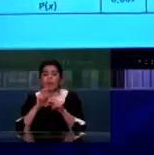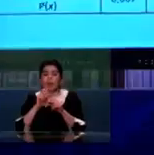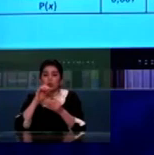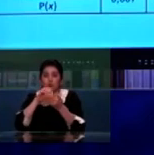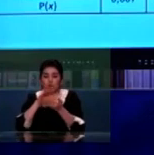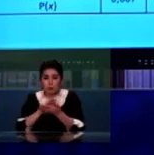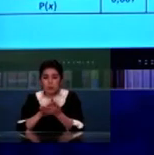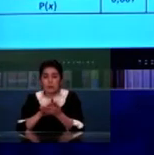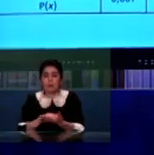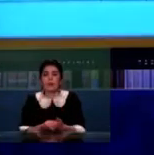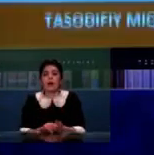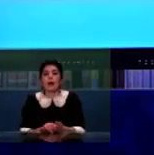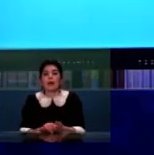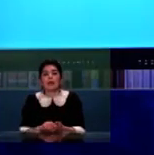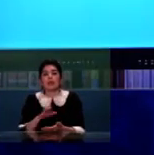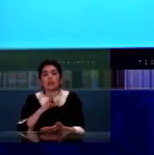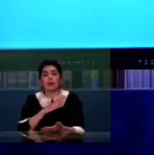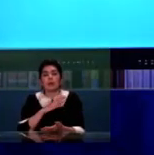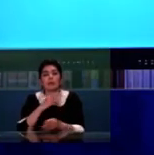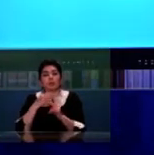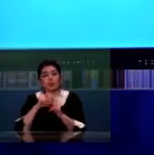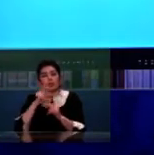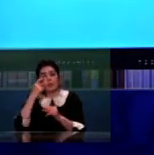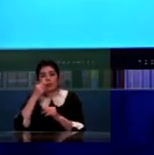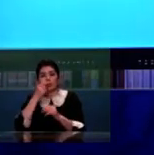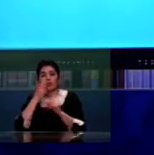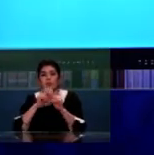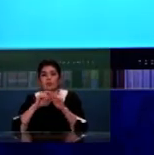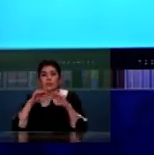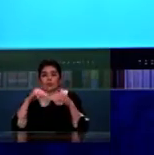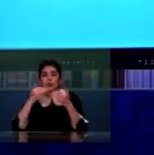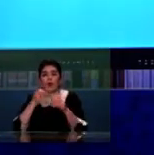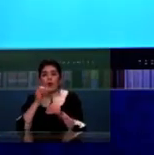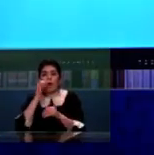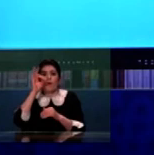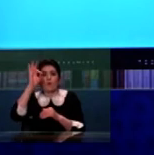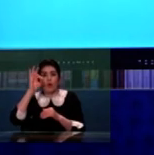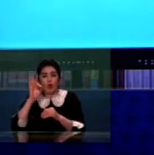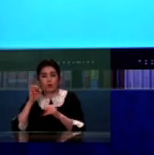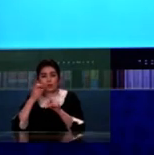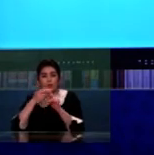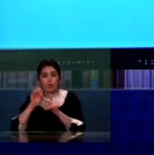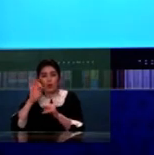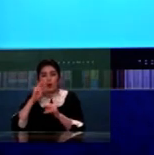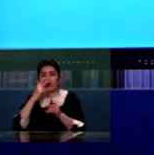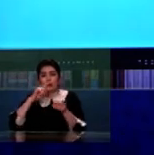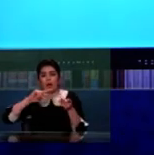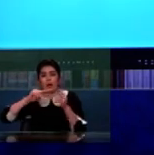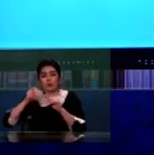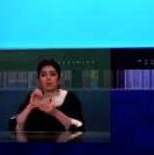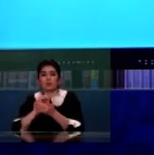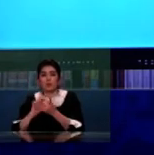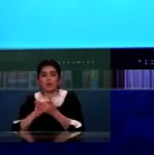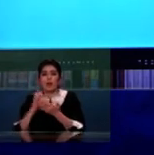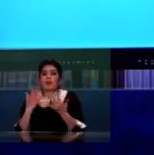tushirilgan. Demak, ehtimollikni nisbiy ehtimollik bersa, biz uni foiz ko'rinishida ham yozib olishimiz mumkin edi.